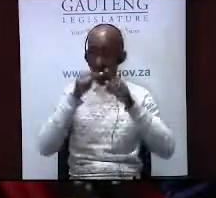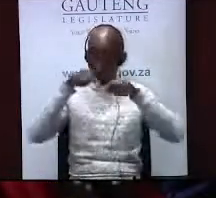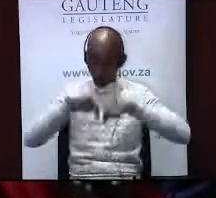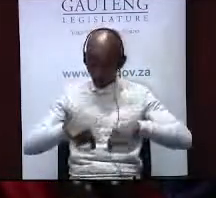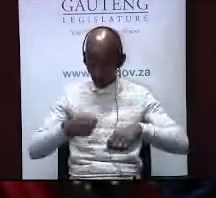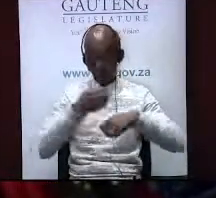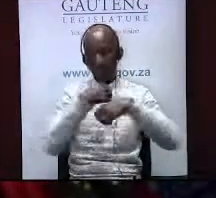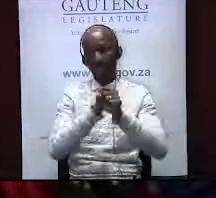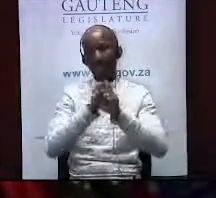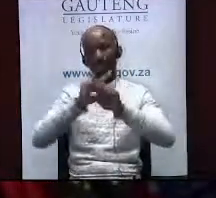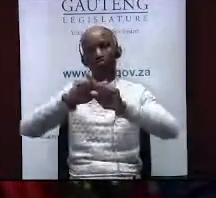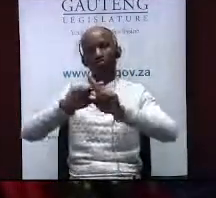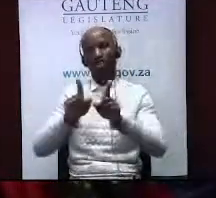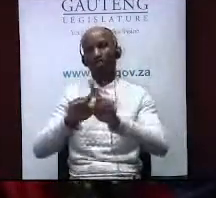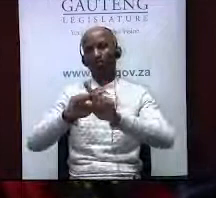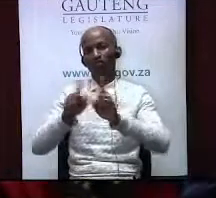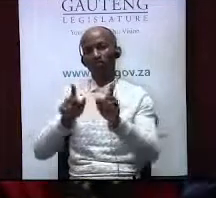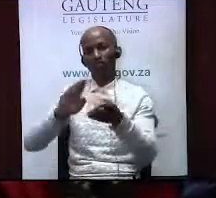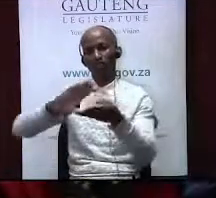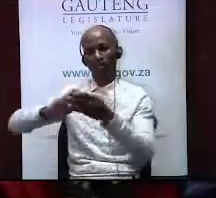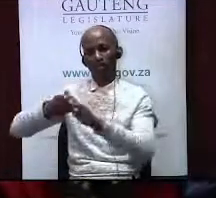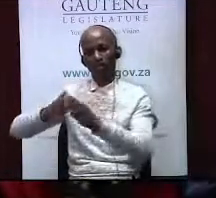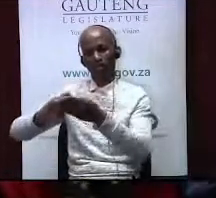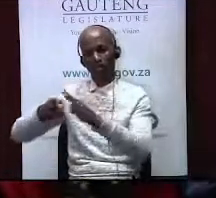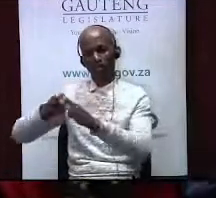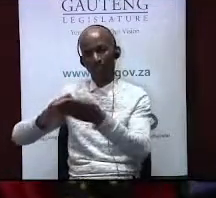make a difference in the community.